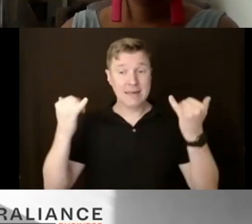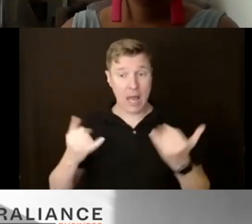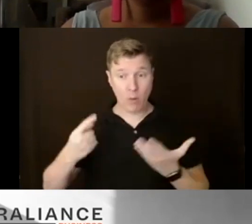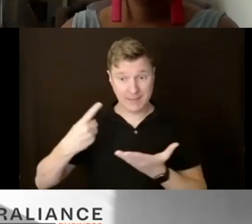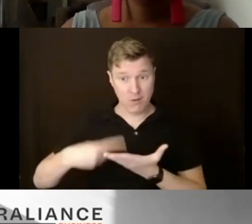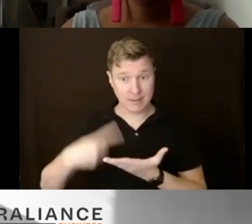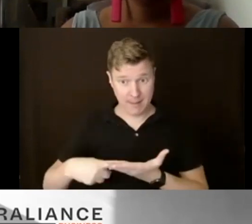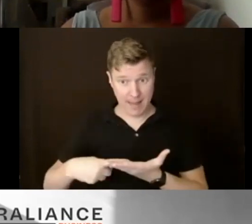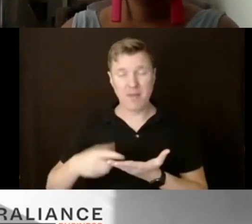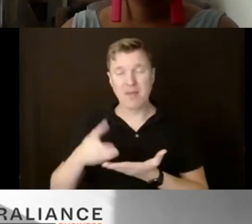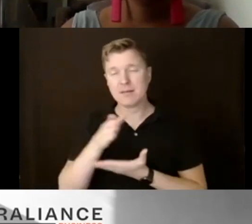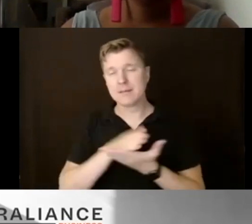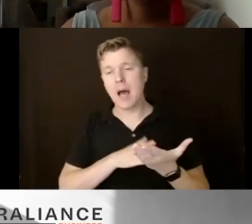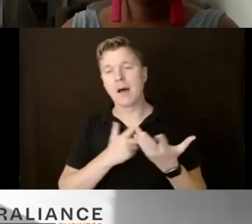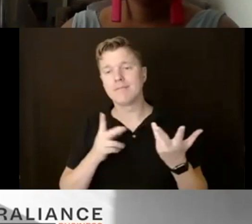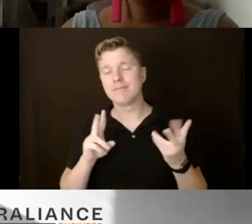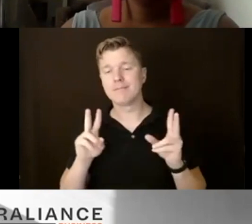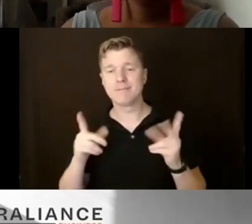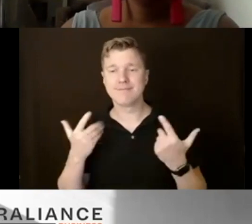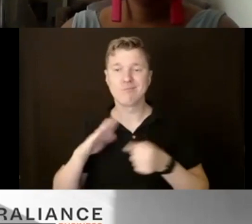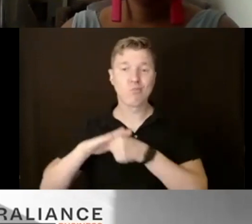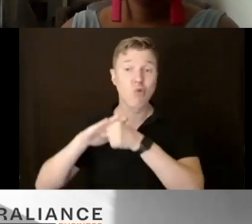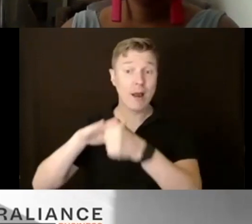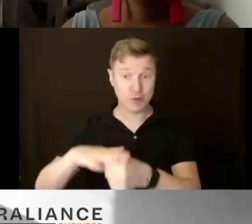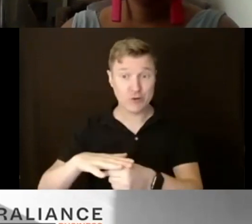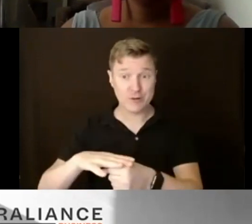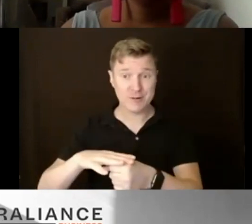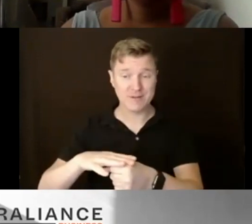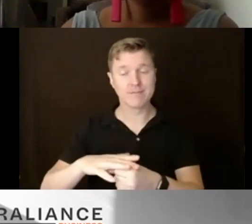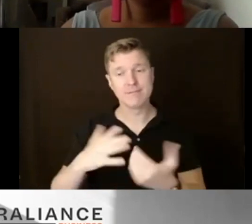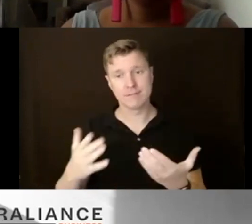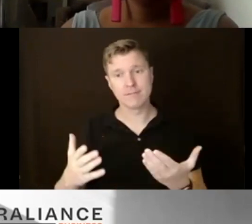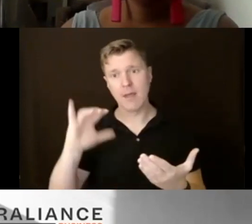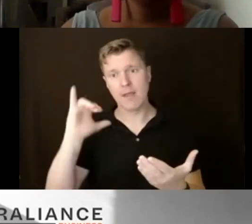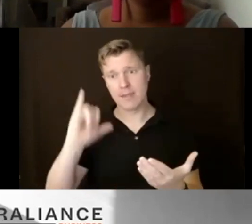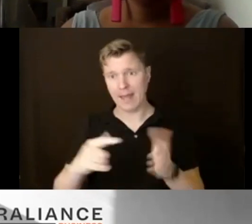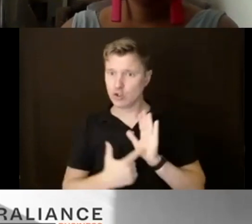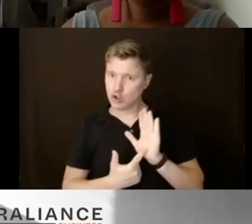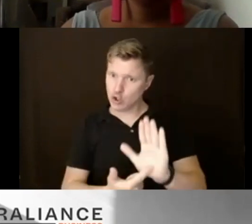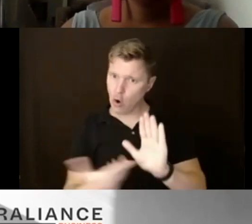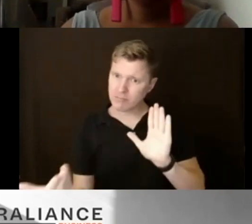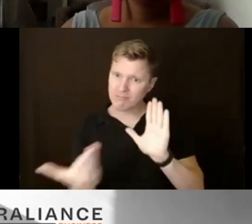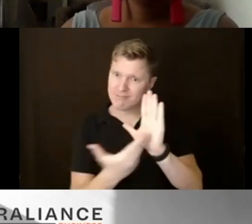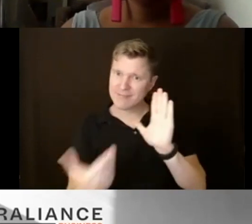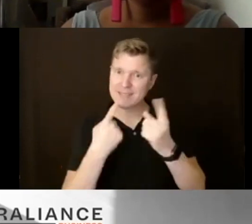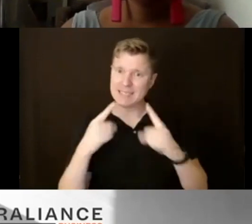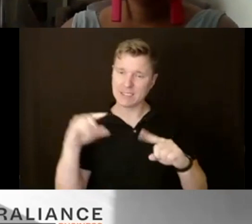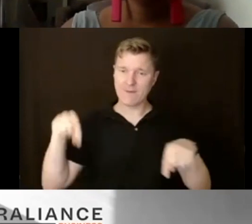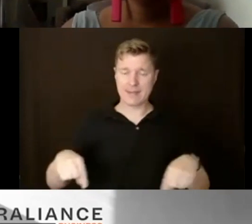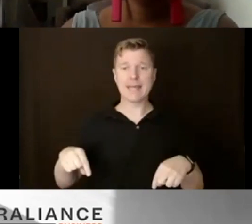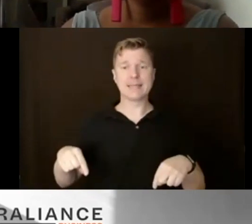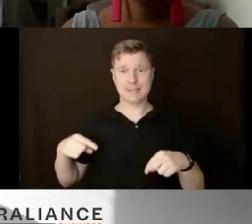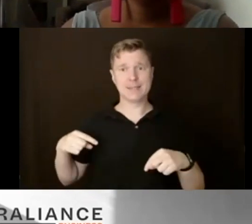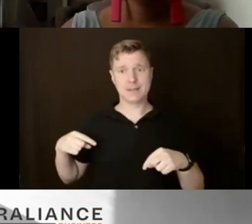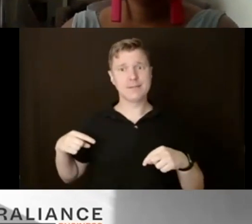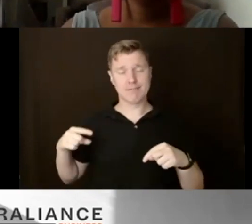is some pressure, I think is a testimony to the success of our movement, right? To the success that